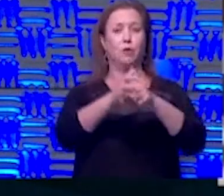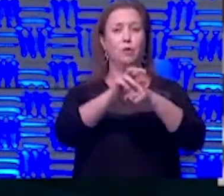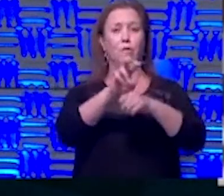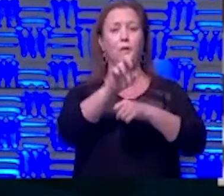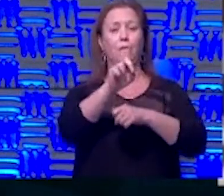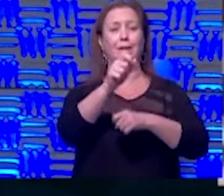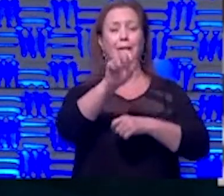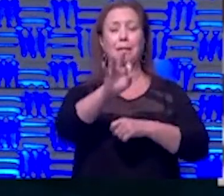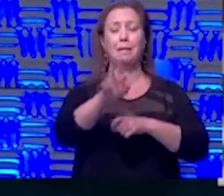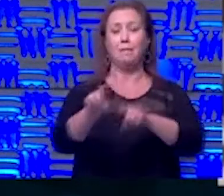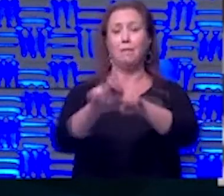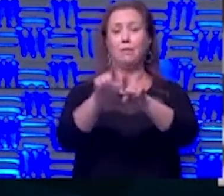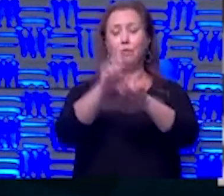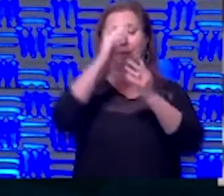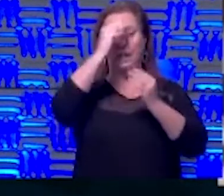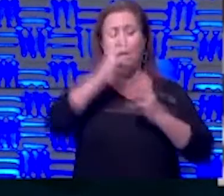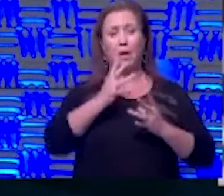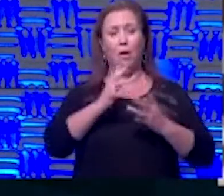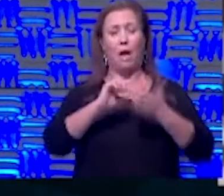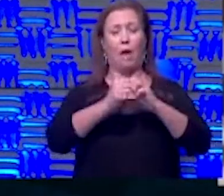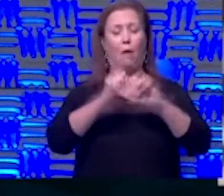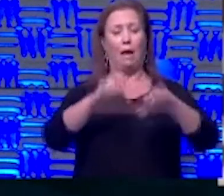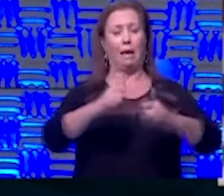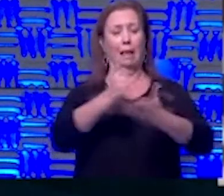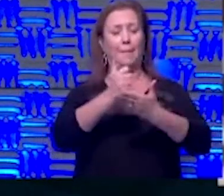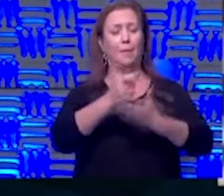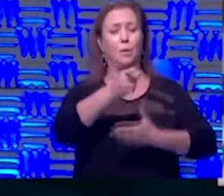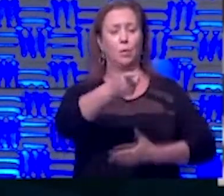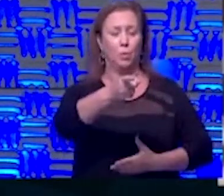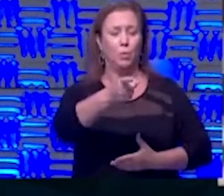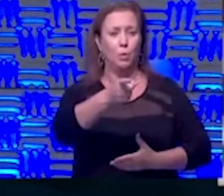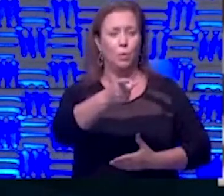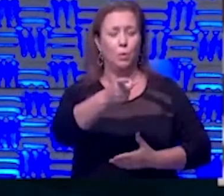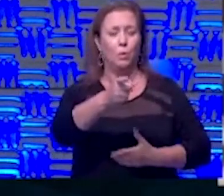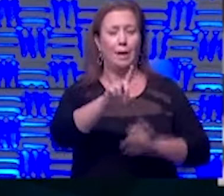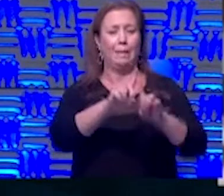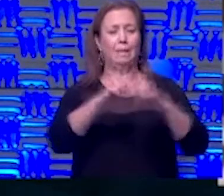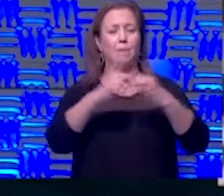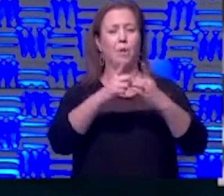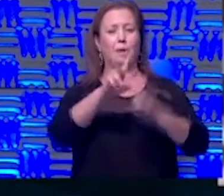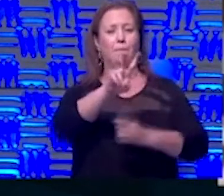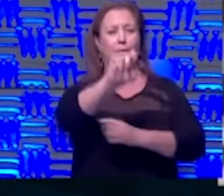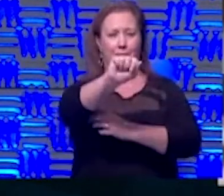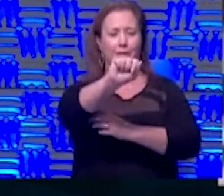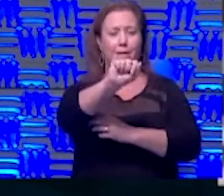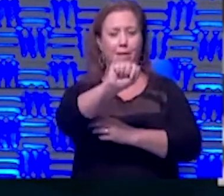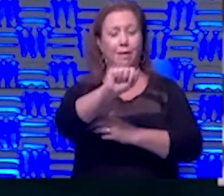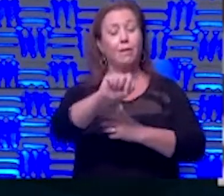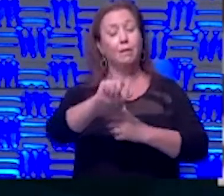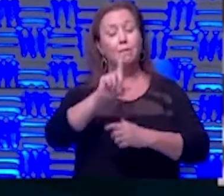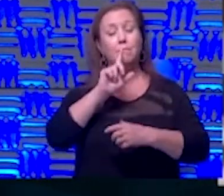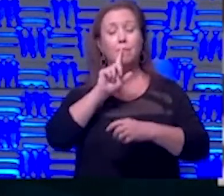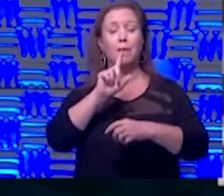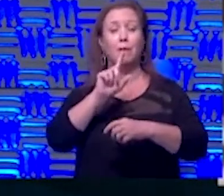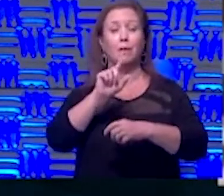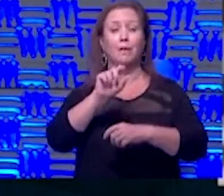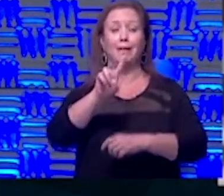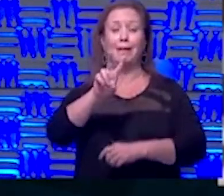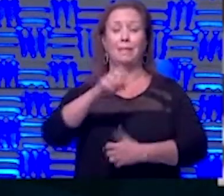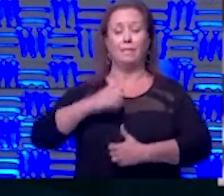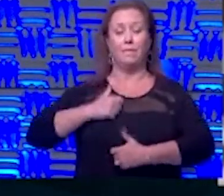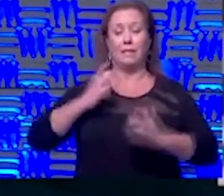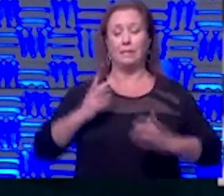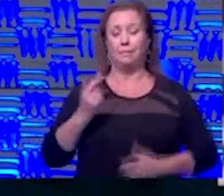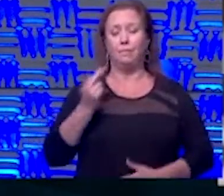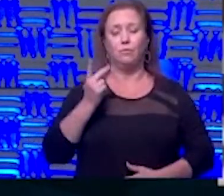tell me how I can be of greater help to you, the Department of Veterans Affairs, and particularly to those veterans that we both